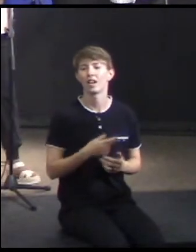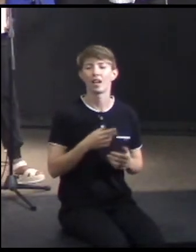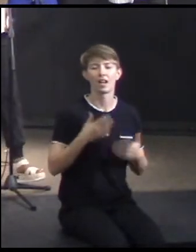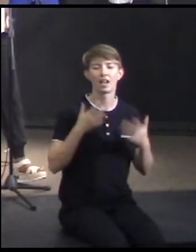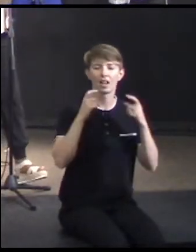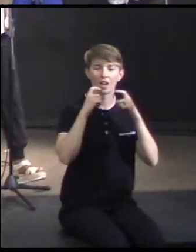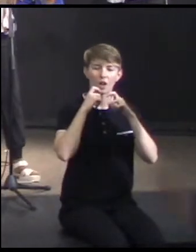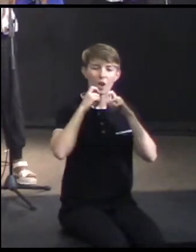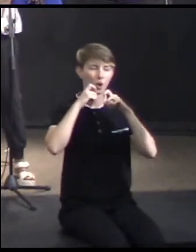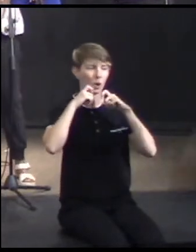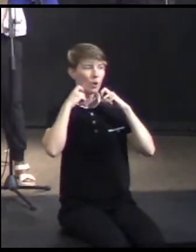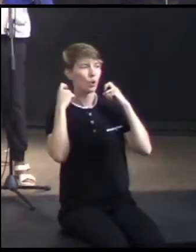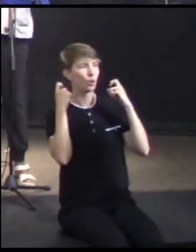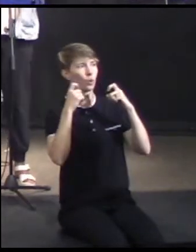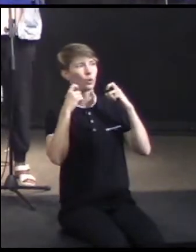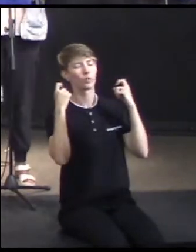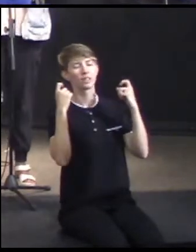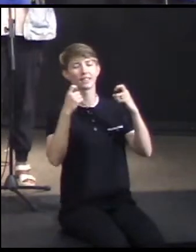hosanna,